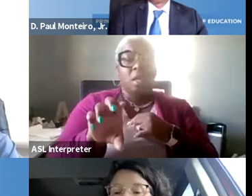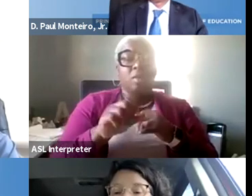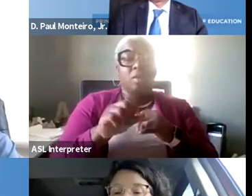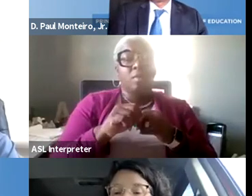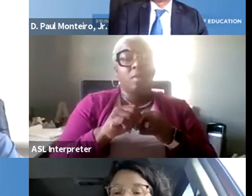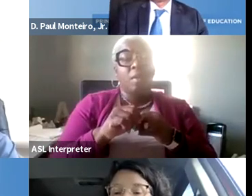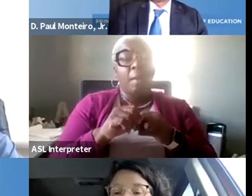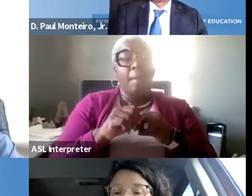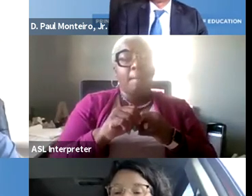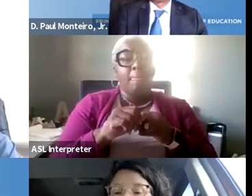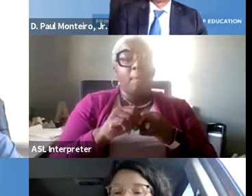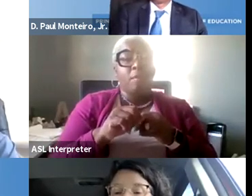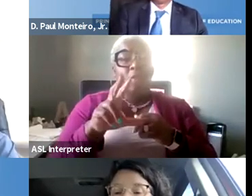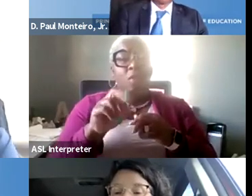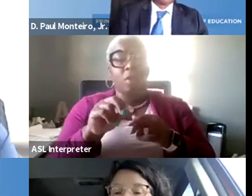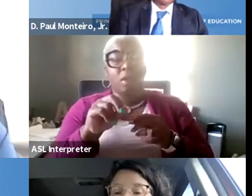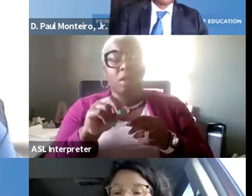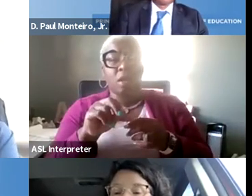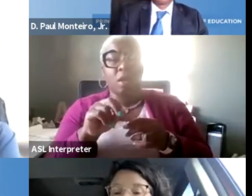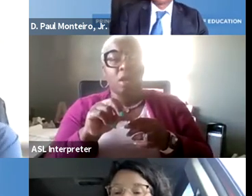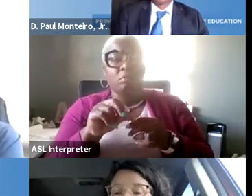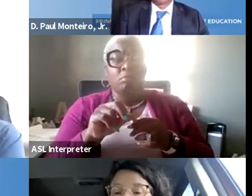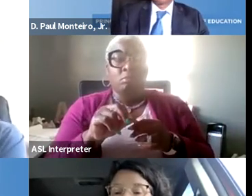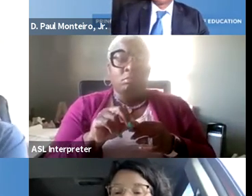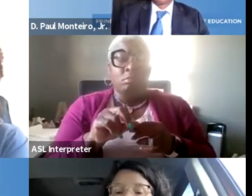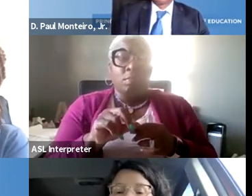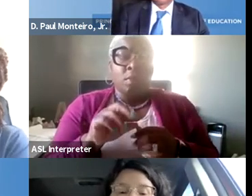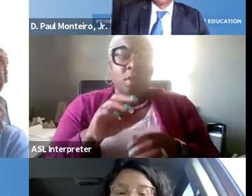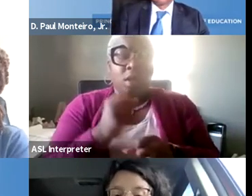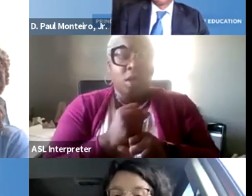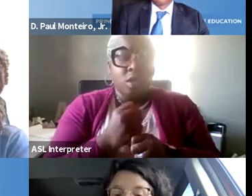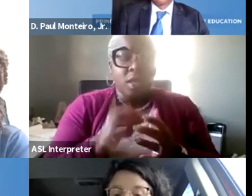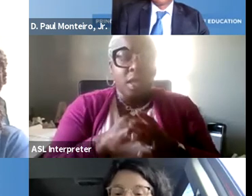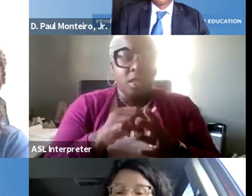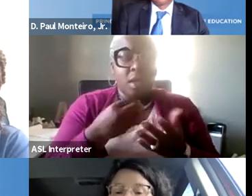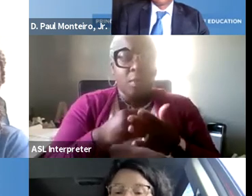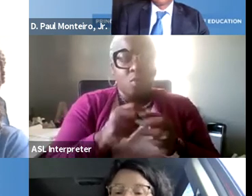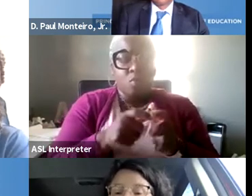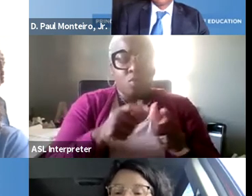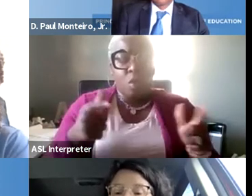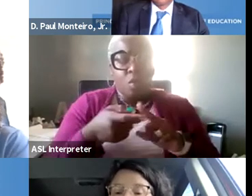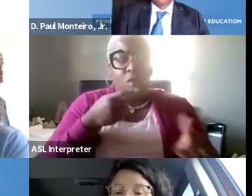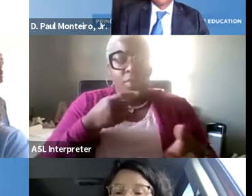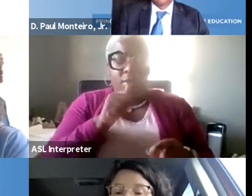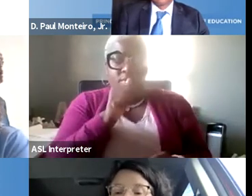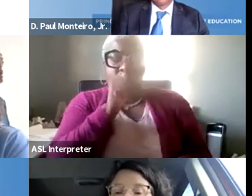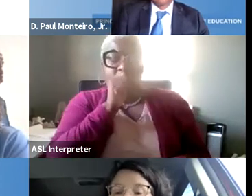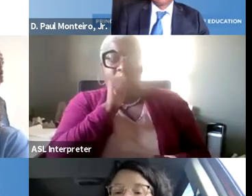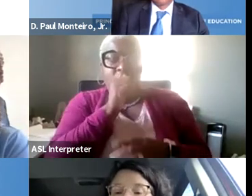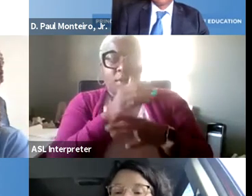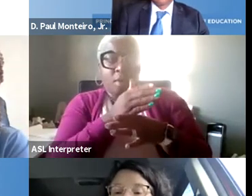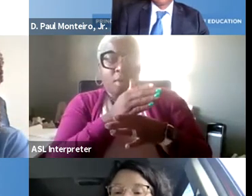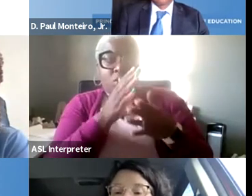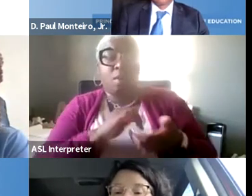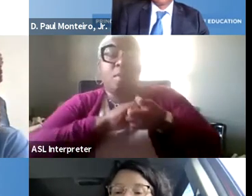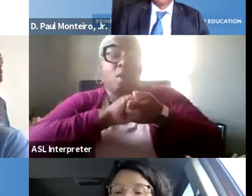are on the hook for 30 years to pay $1 billion, a sum which continues to grow at the behest of these private partners.